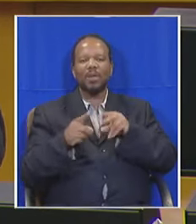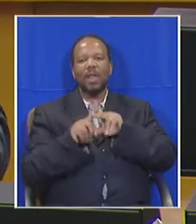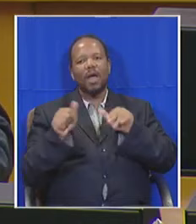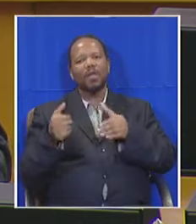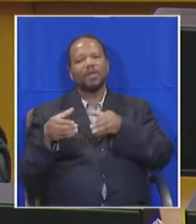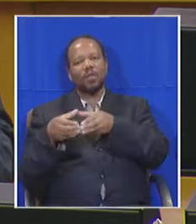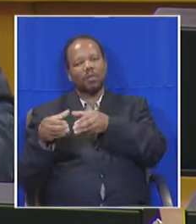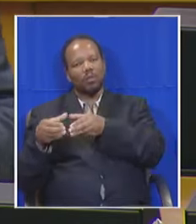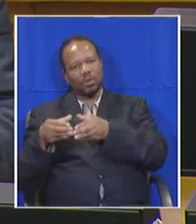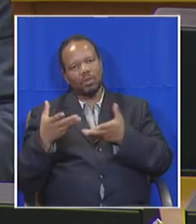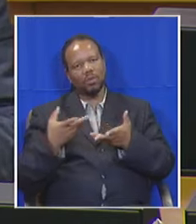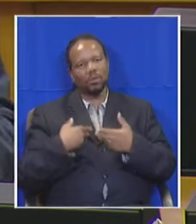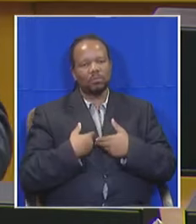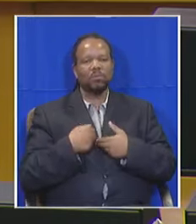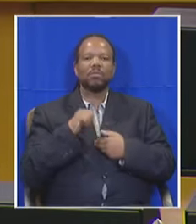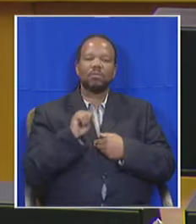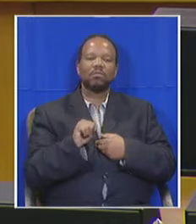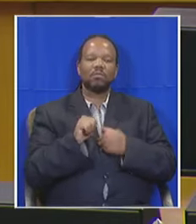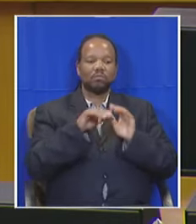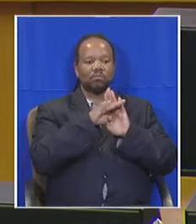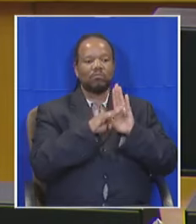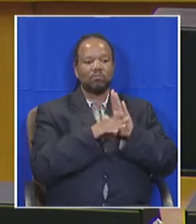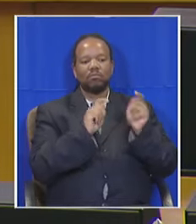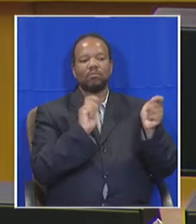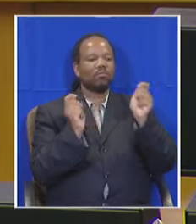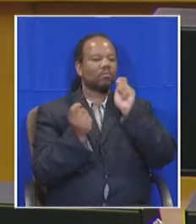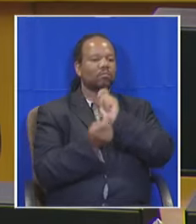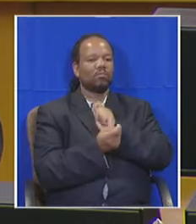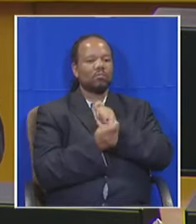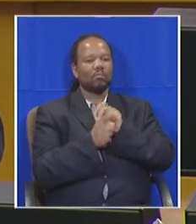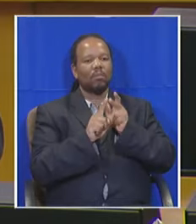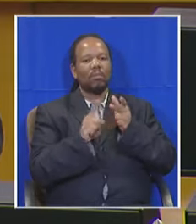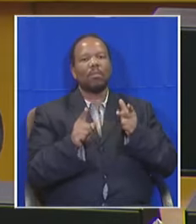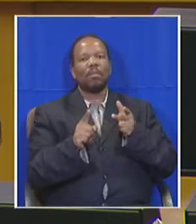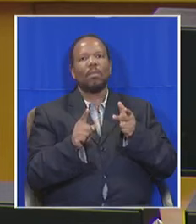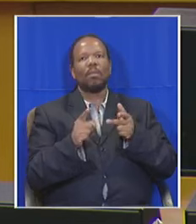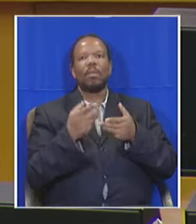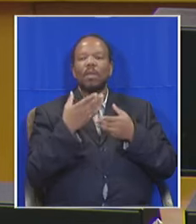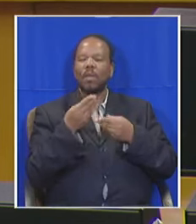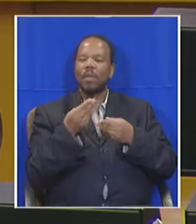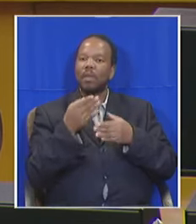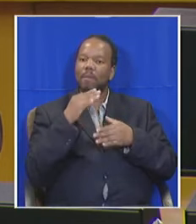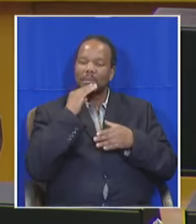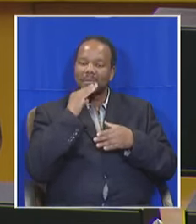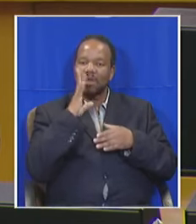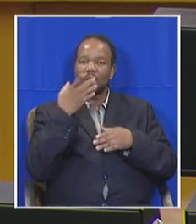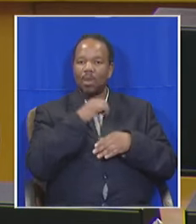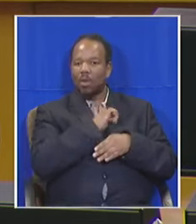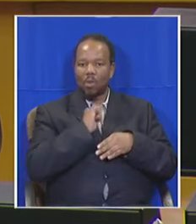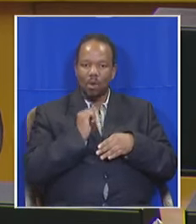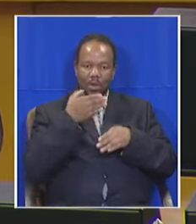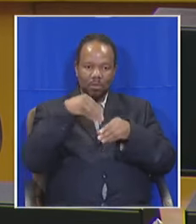do agree that in this transformation agenda, the broad-based nature of it must include the workers, the